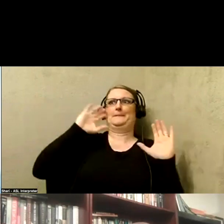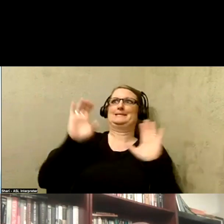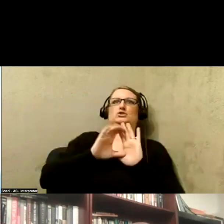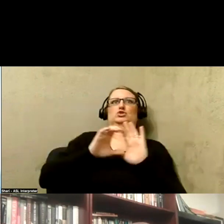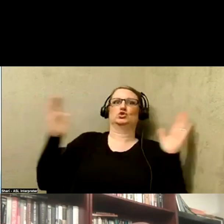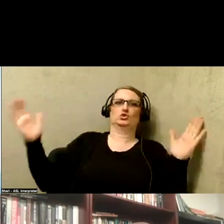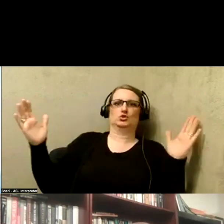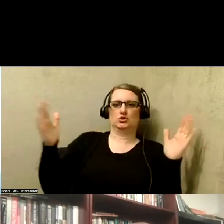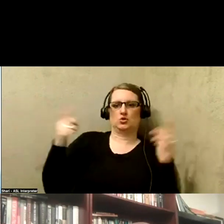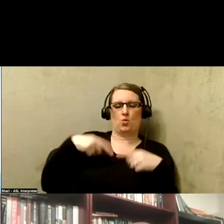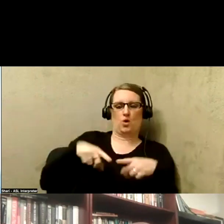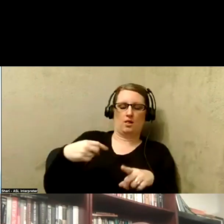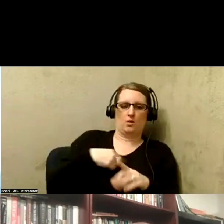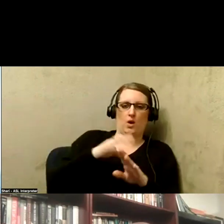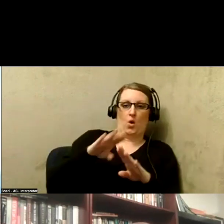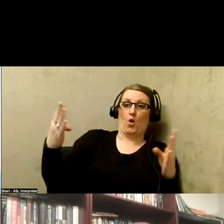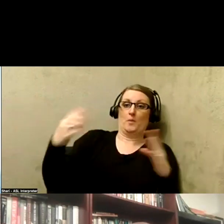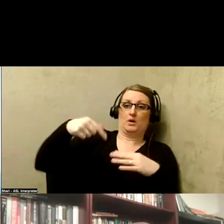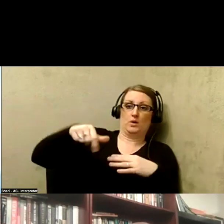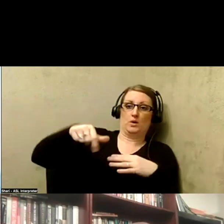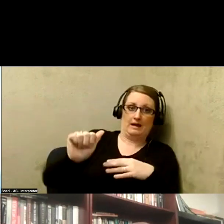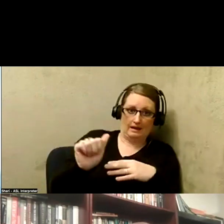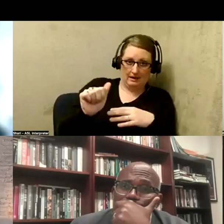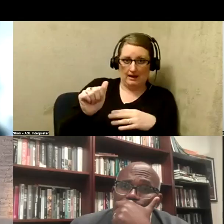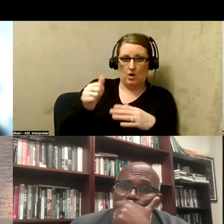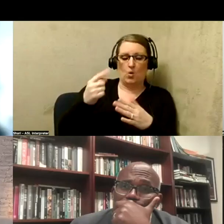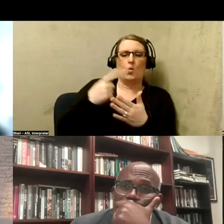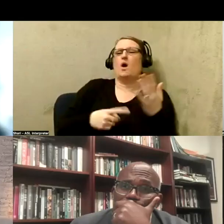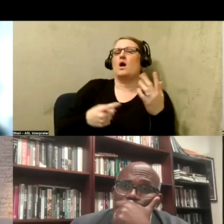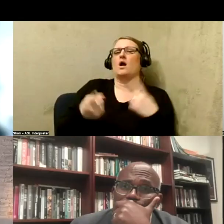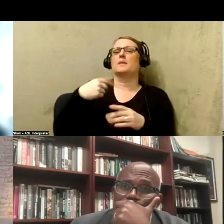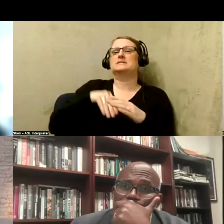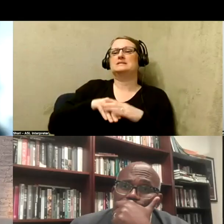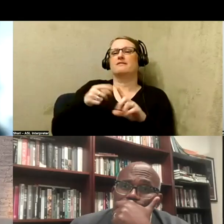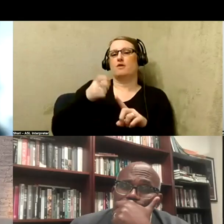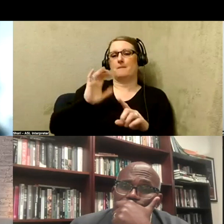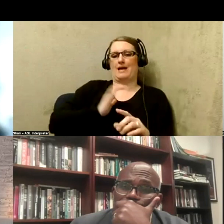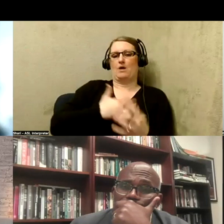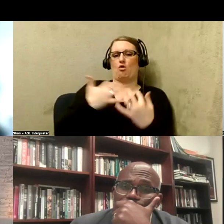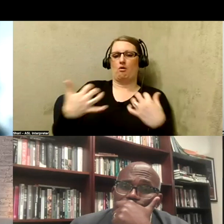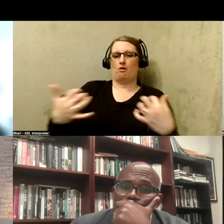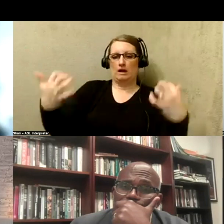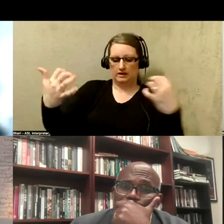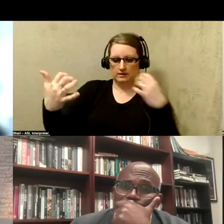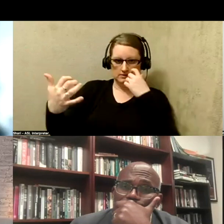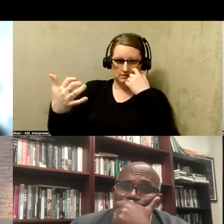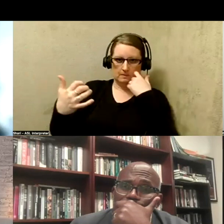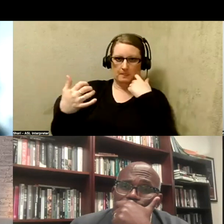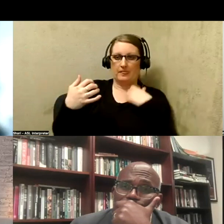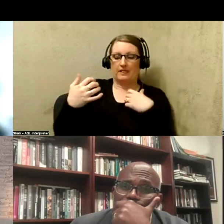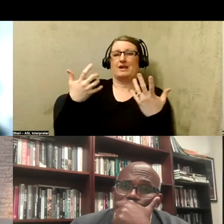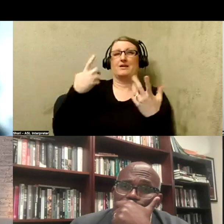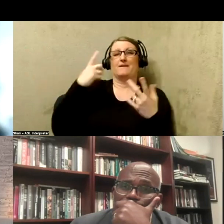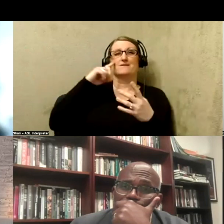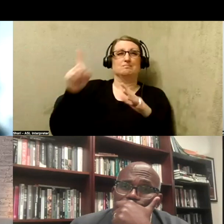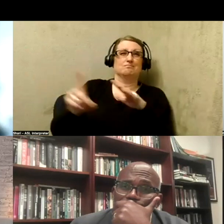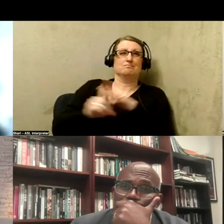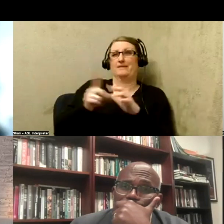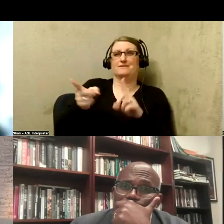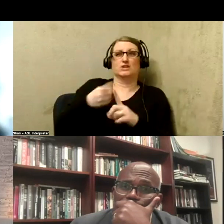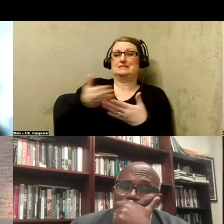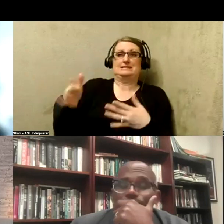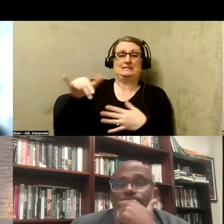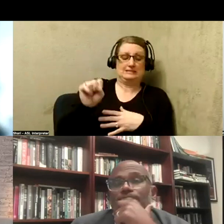for questions and open the Q&A and see what comes in from our audience, off the top of my head, the first thing that occurs to me is